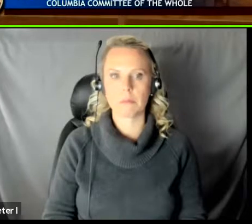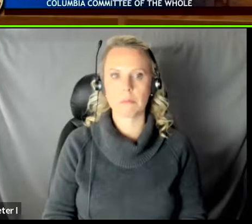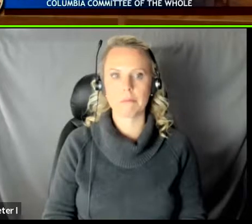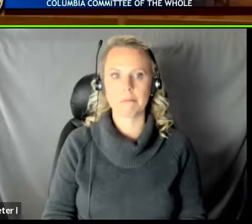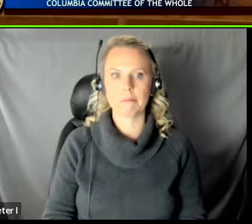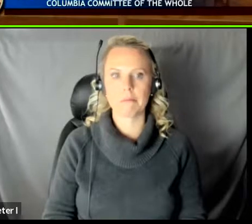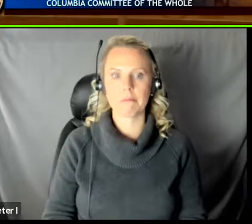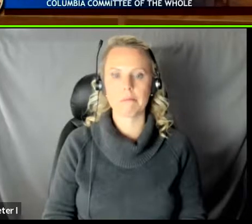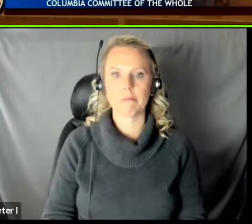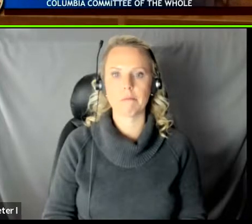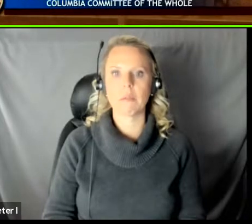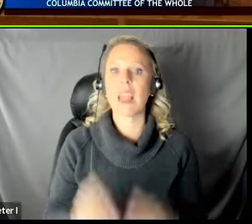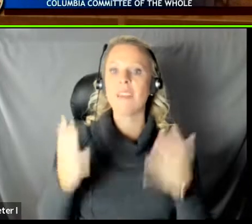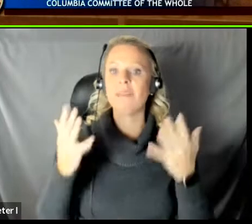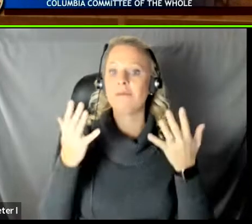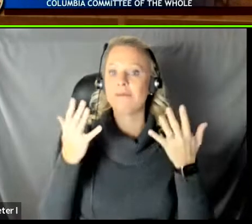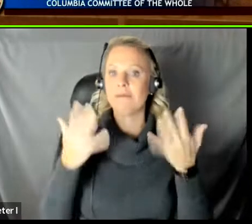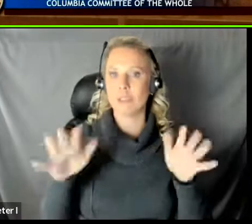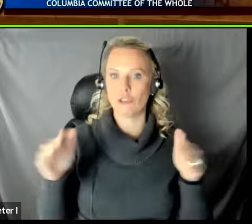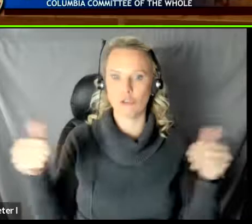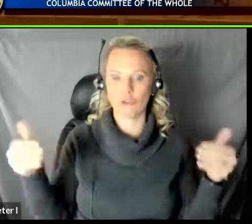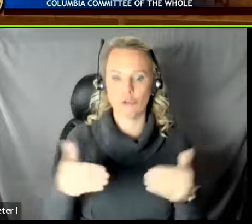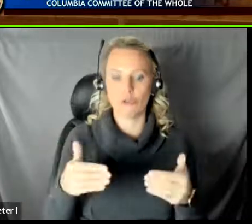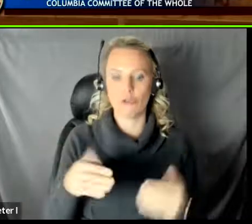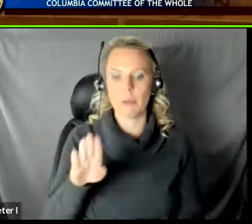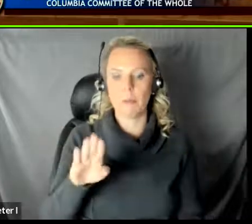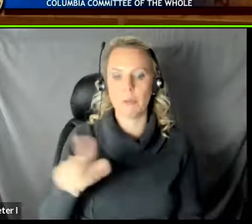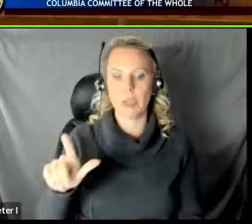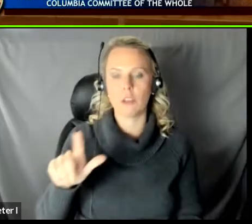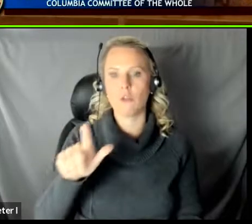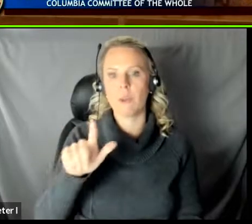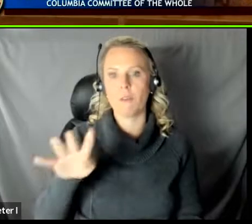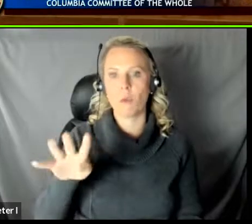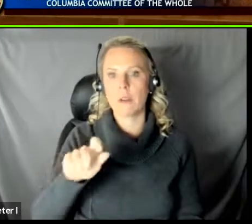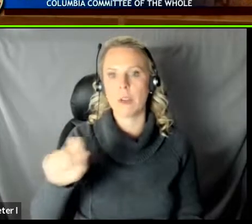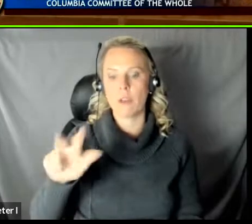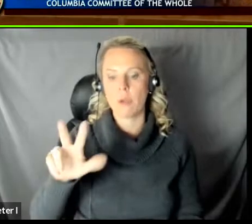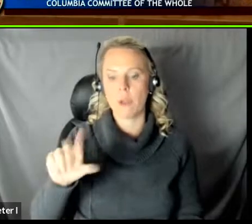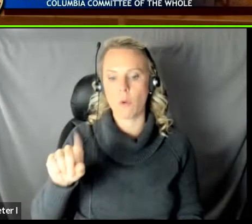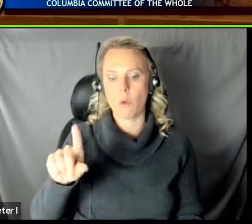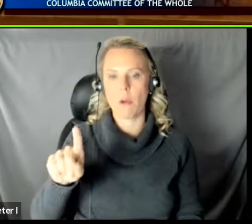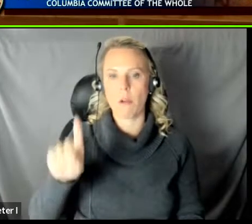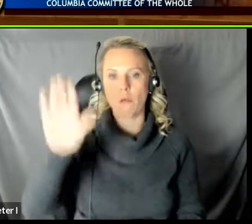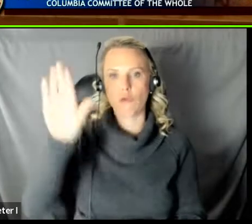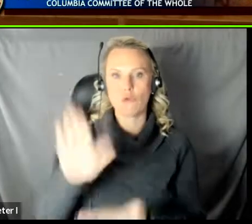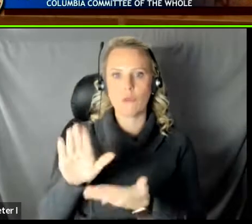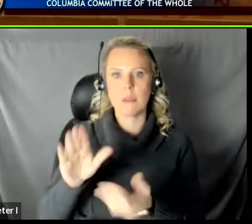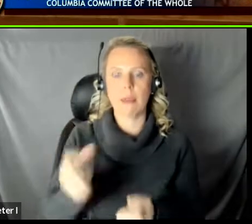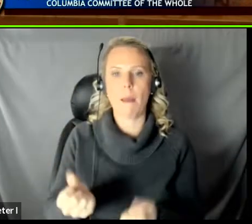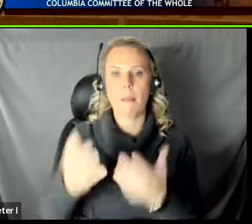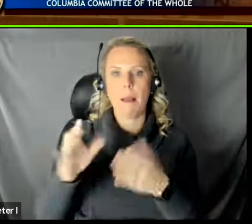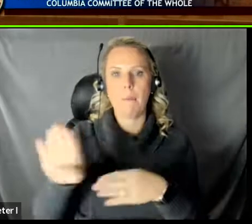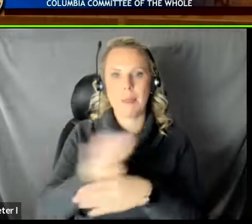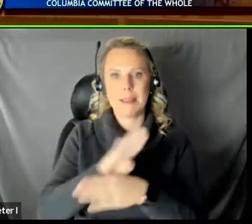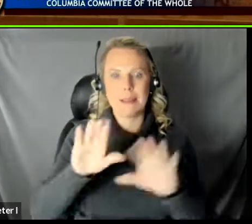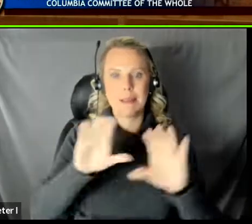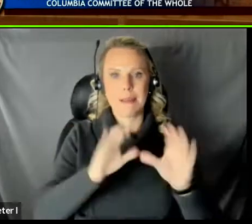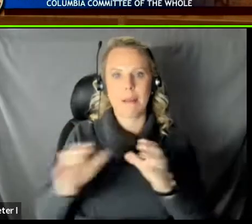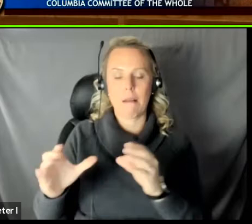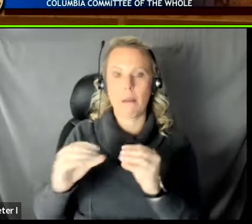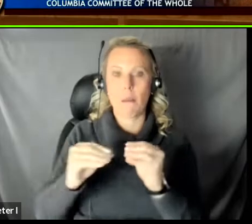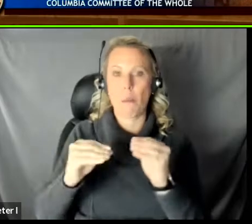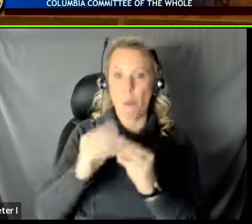As introduced, Bill 24-301 would reduce the number of business license categories from more than